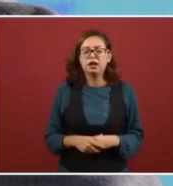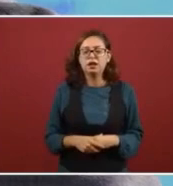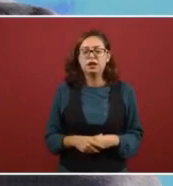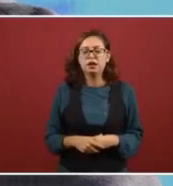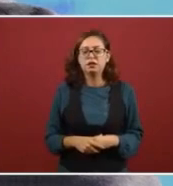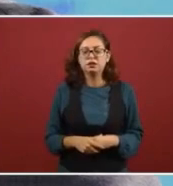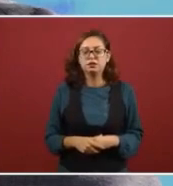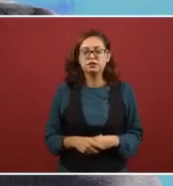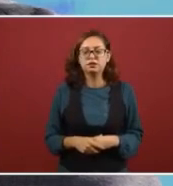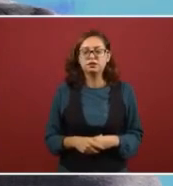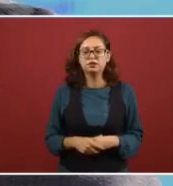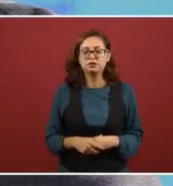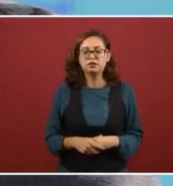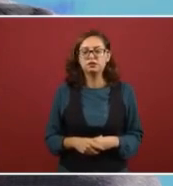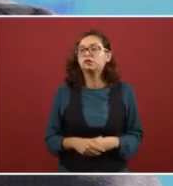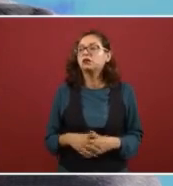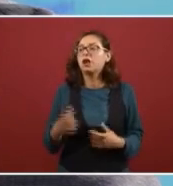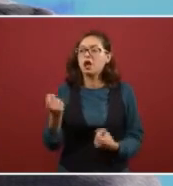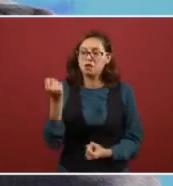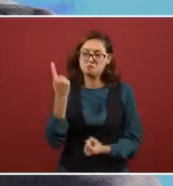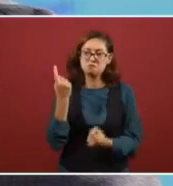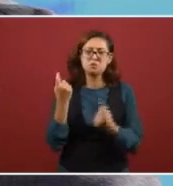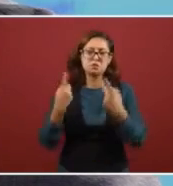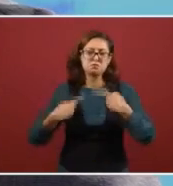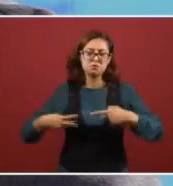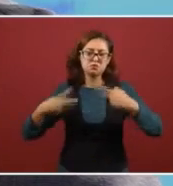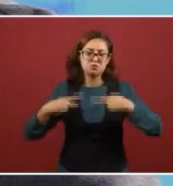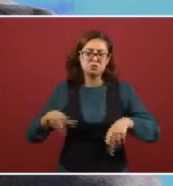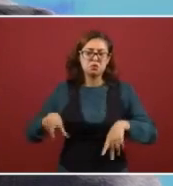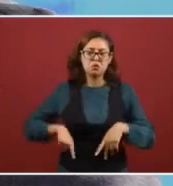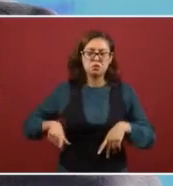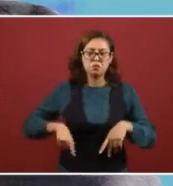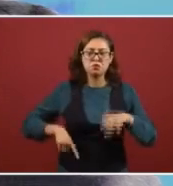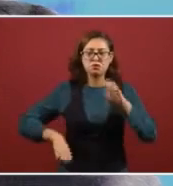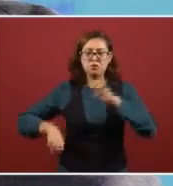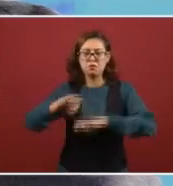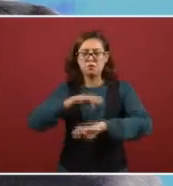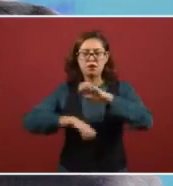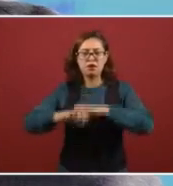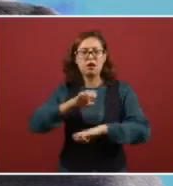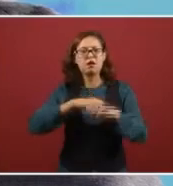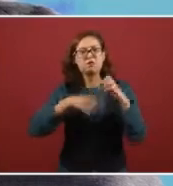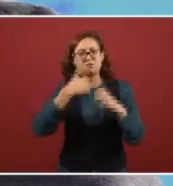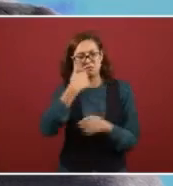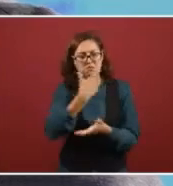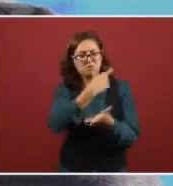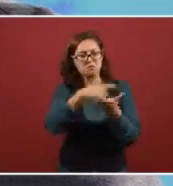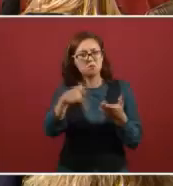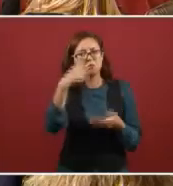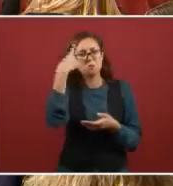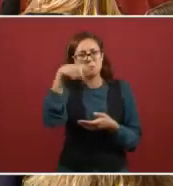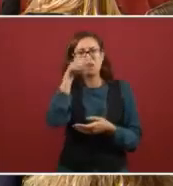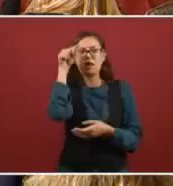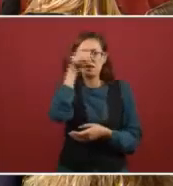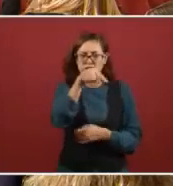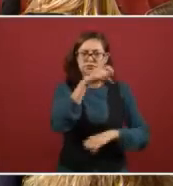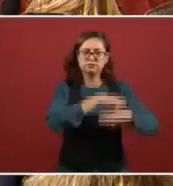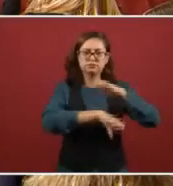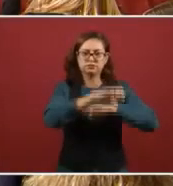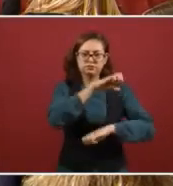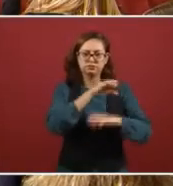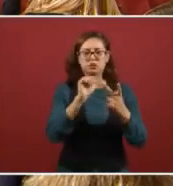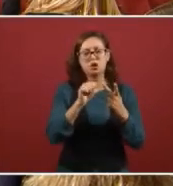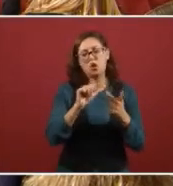have gone to see the house because a few of them want to acquire it to put an embassy there. Another group is the